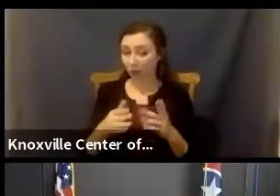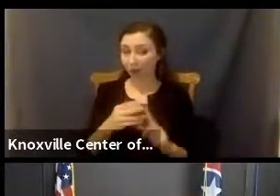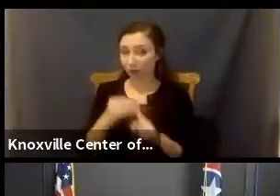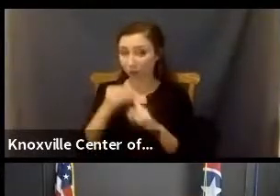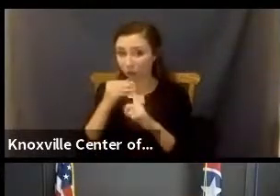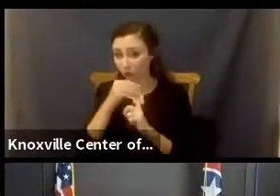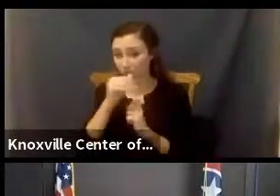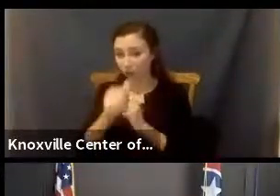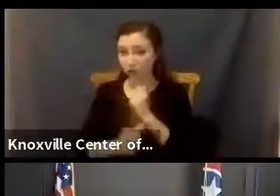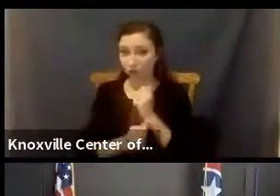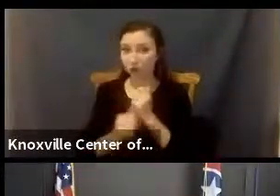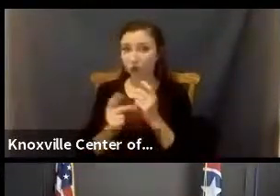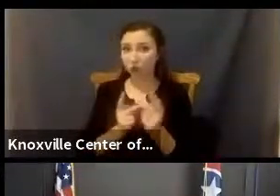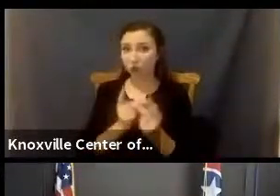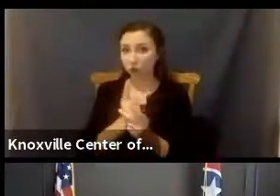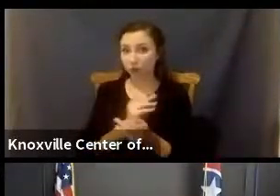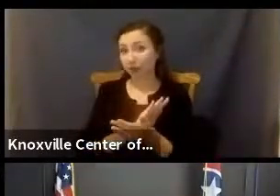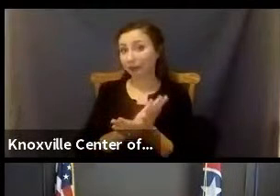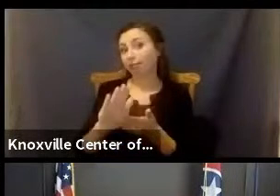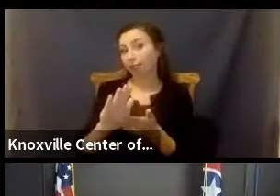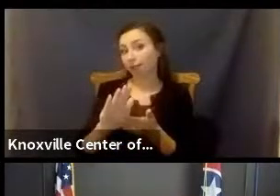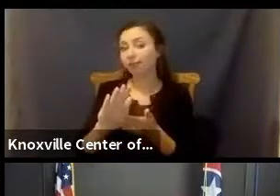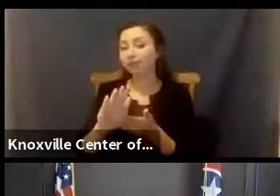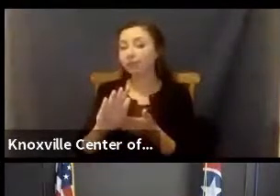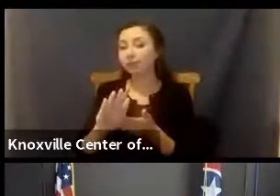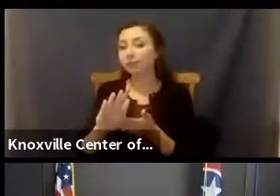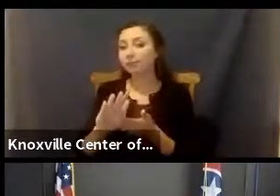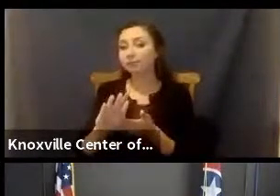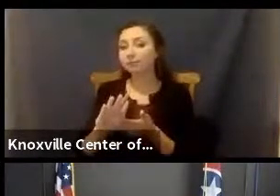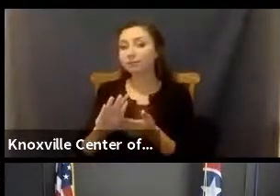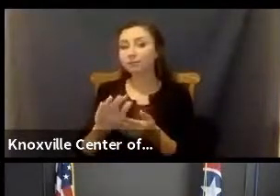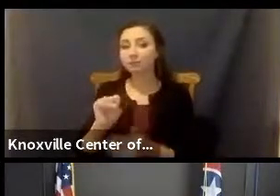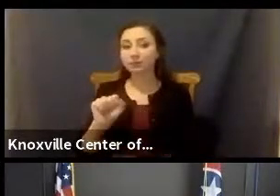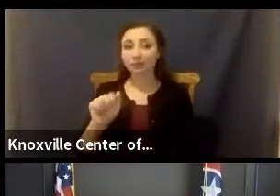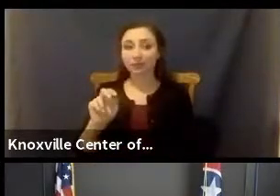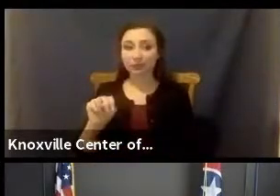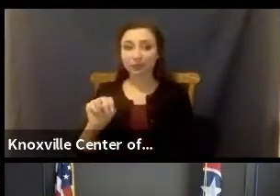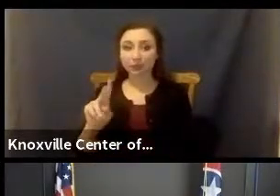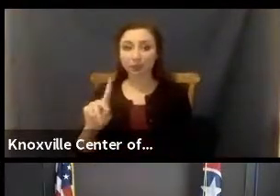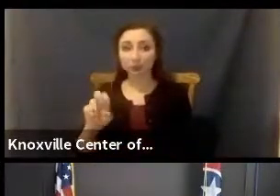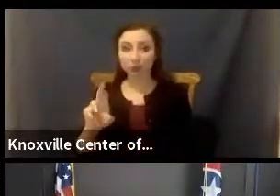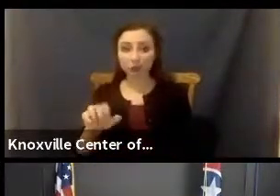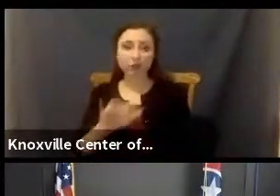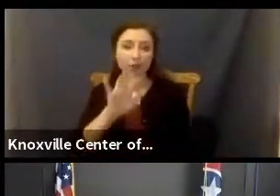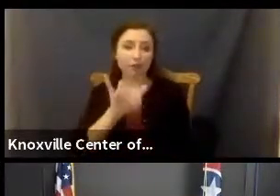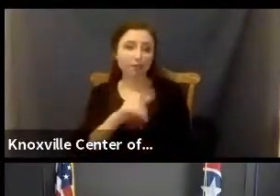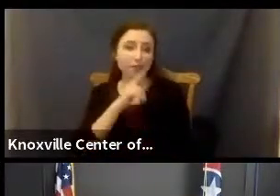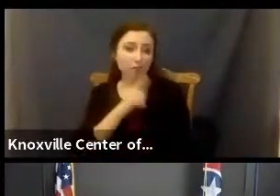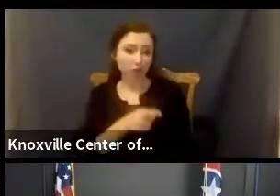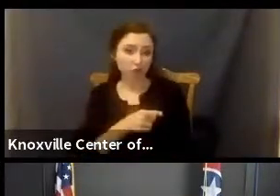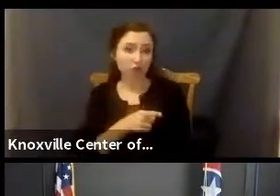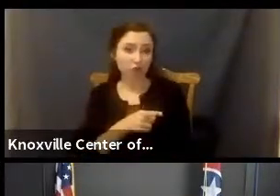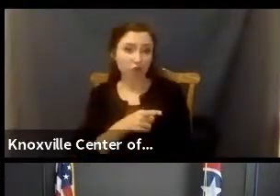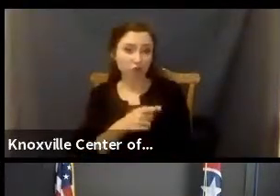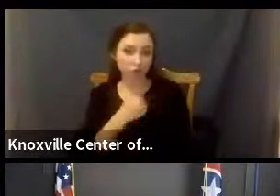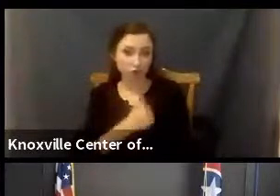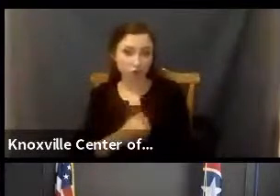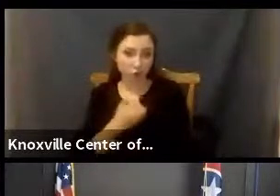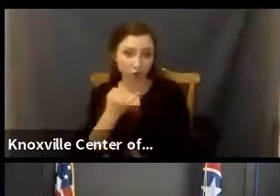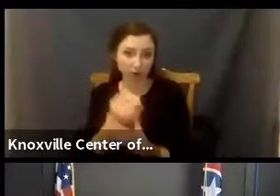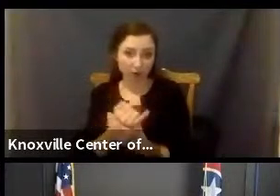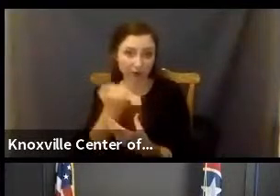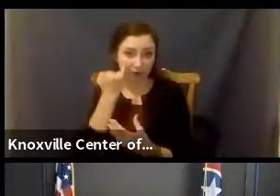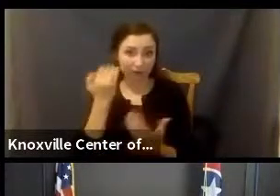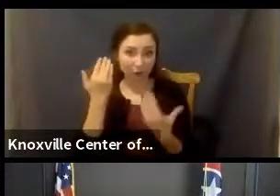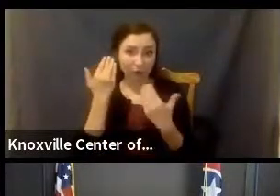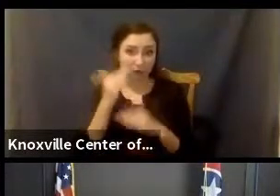it kind of clean. So right. That's true. And I'm sorry. And if you limit